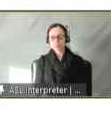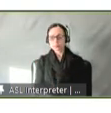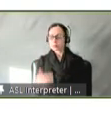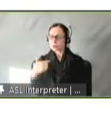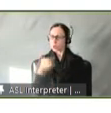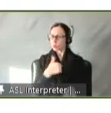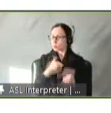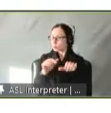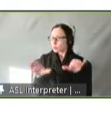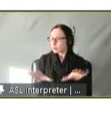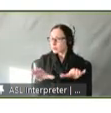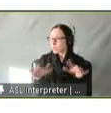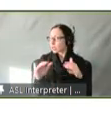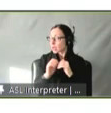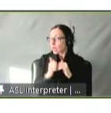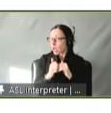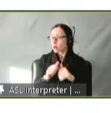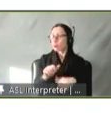done that in